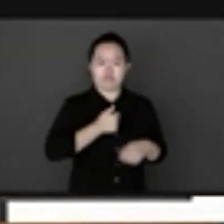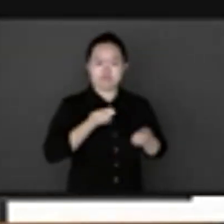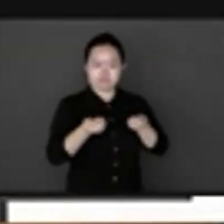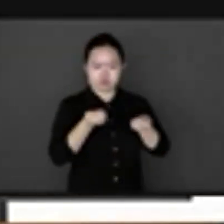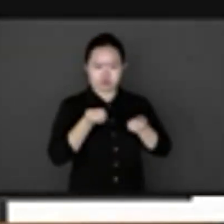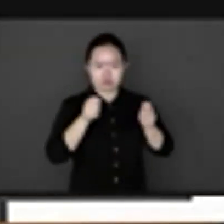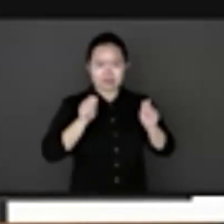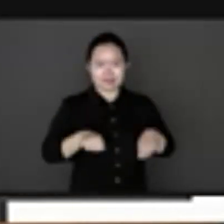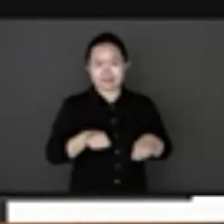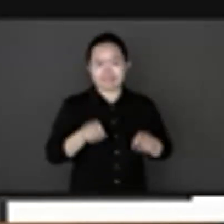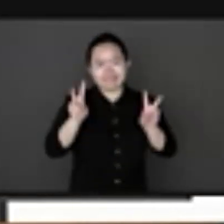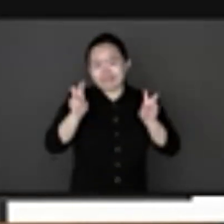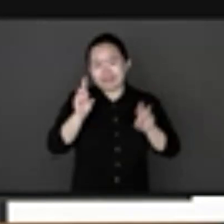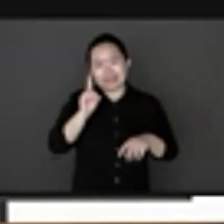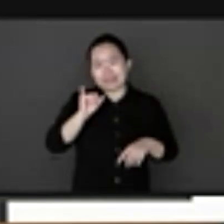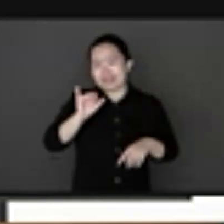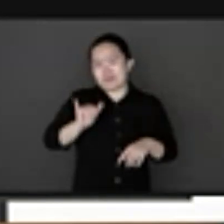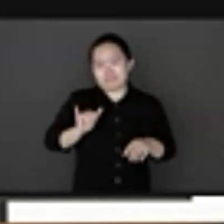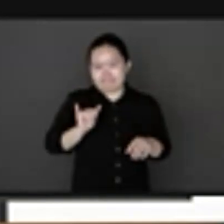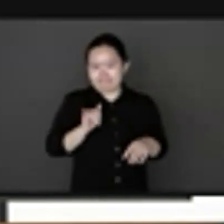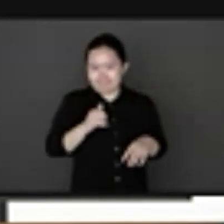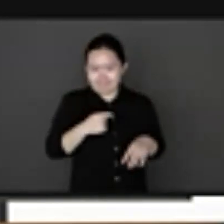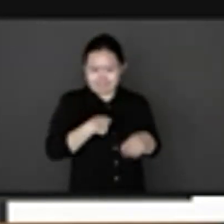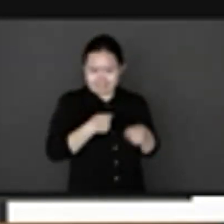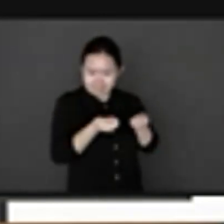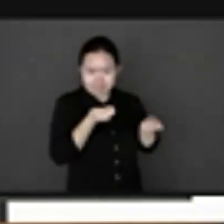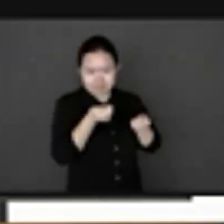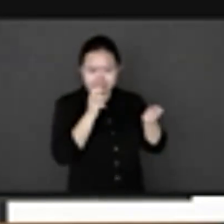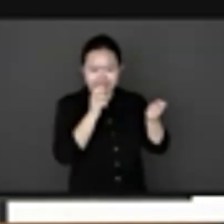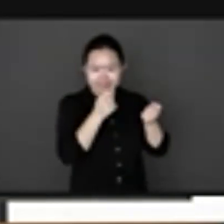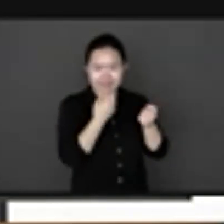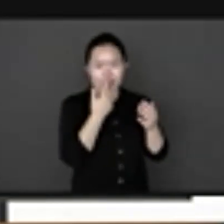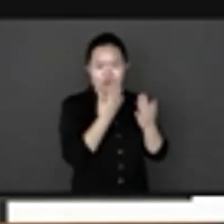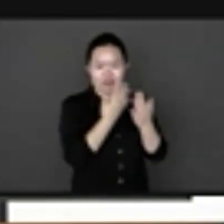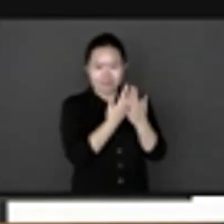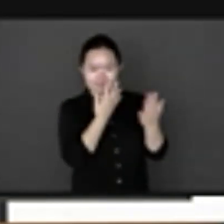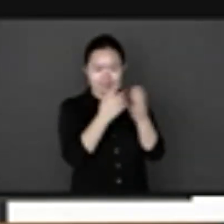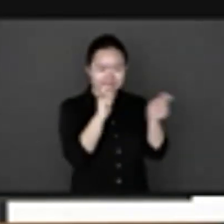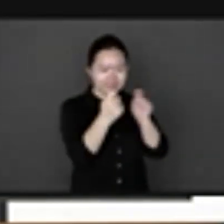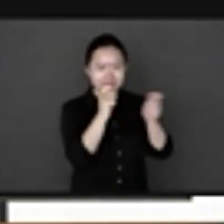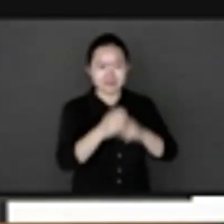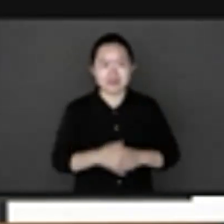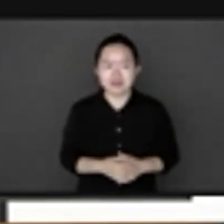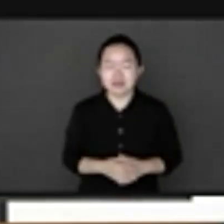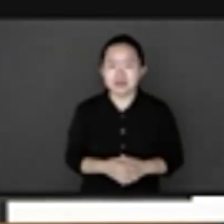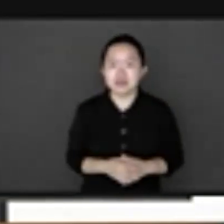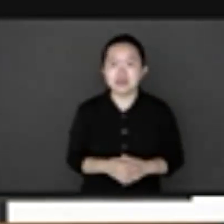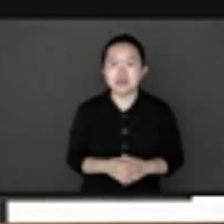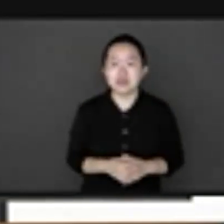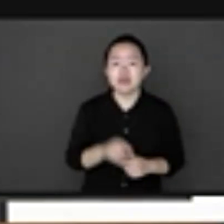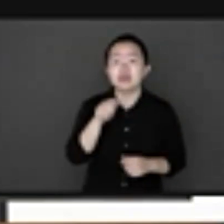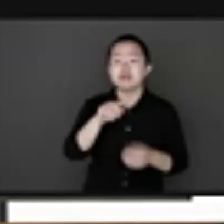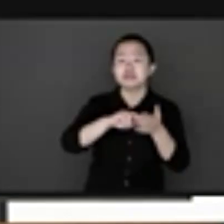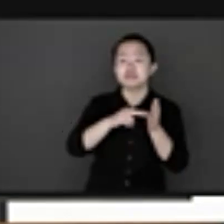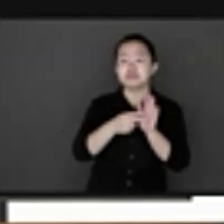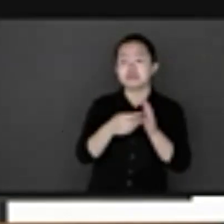it open whether it's a must or not. So, and the NXC then says, check that the ICT provides a way for the user